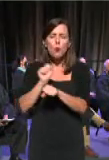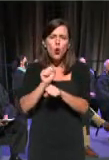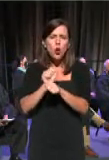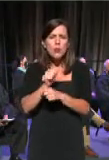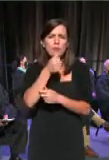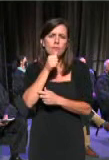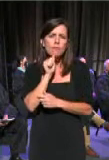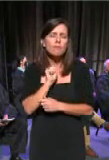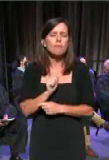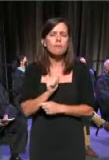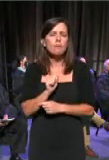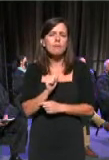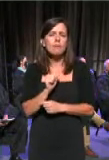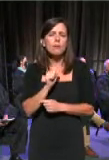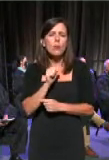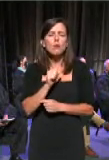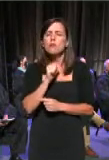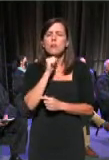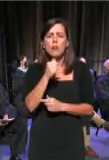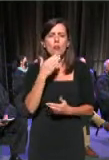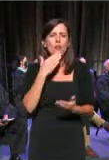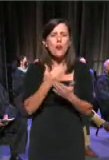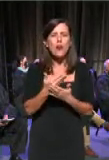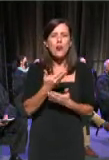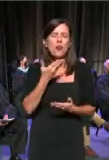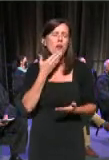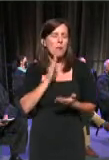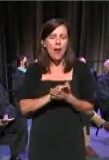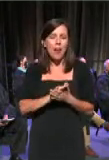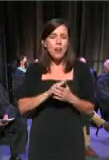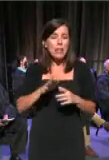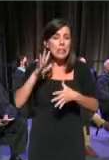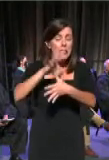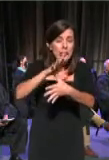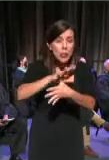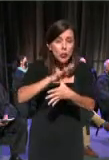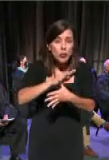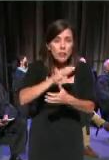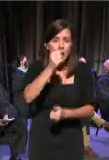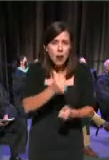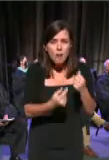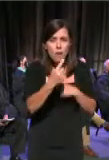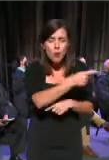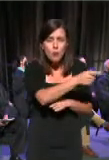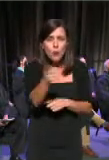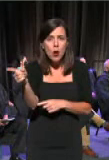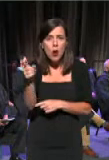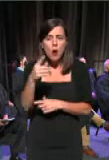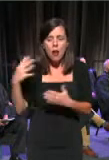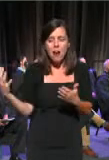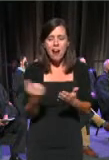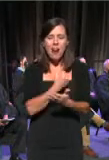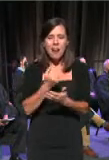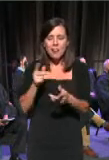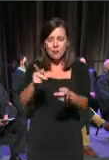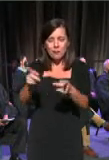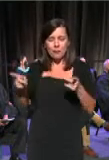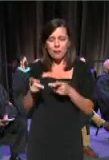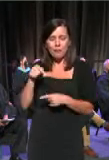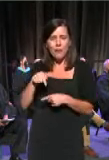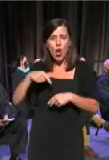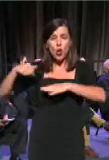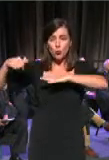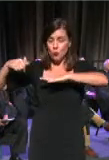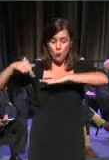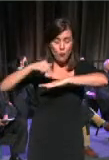perseverance was not in vain. Seniors! Every one of us has earned our place to walk